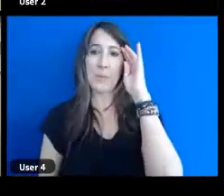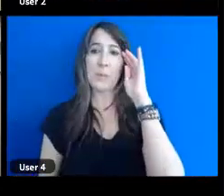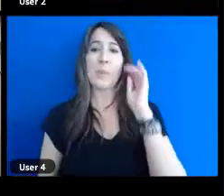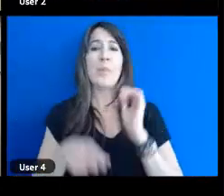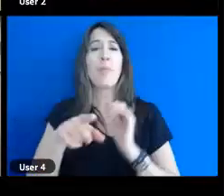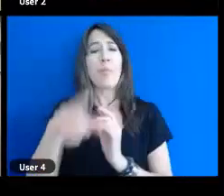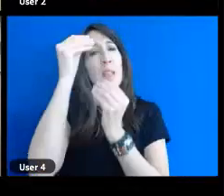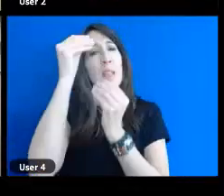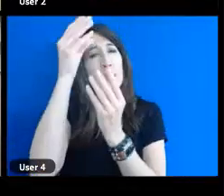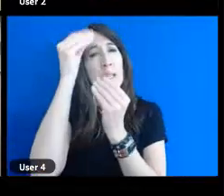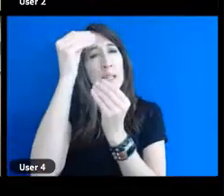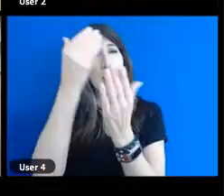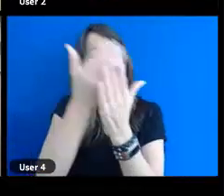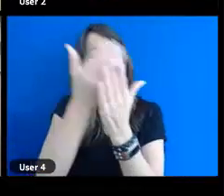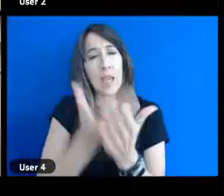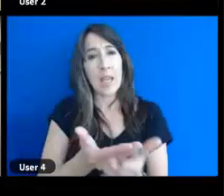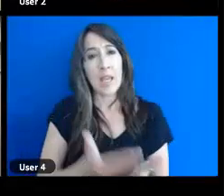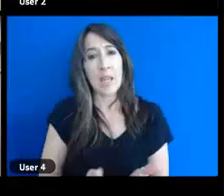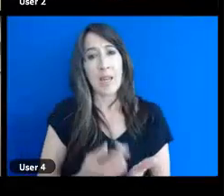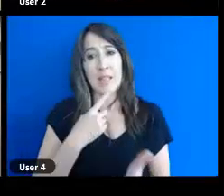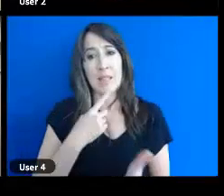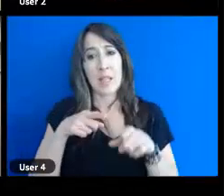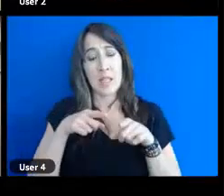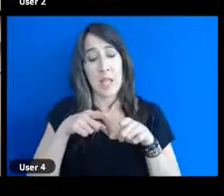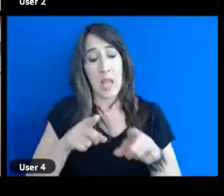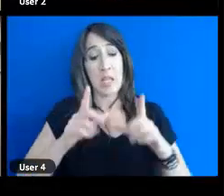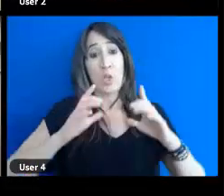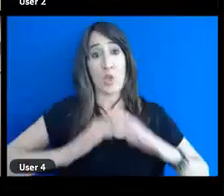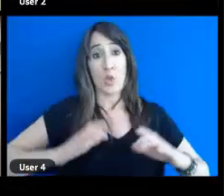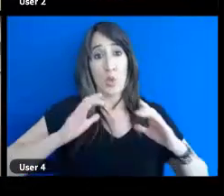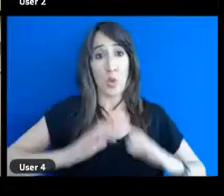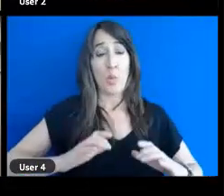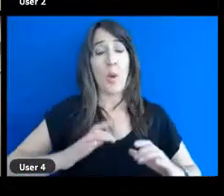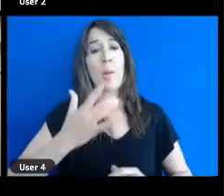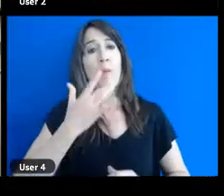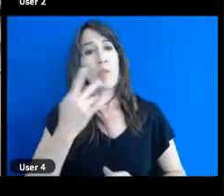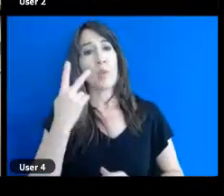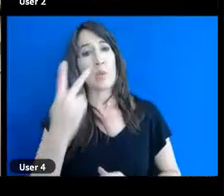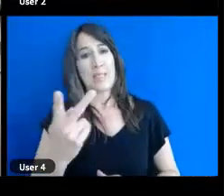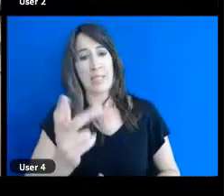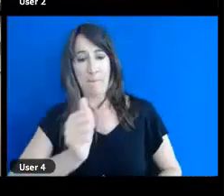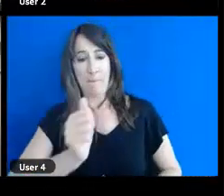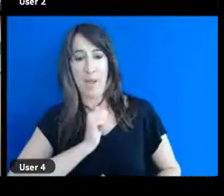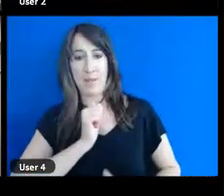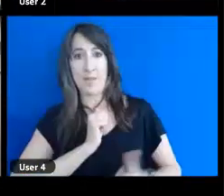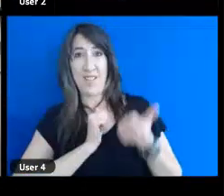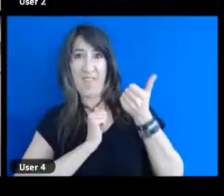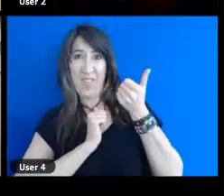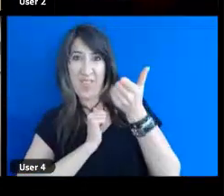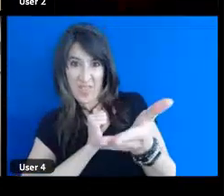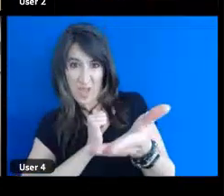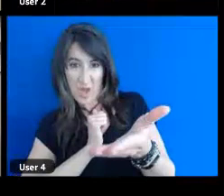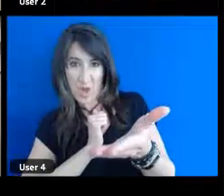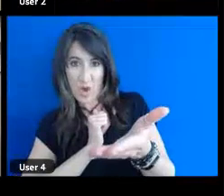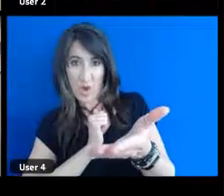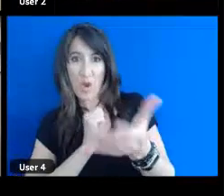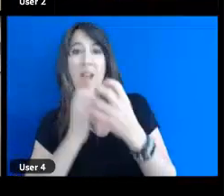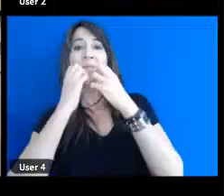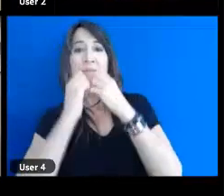openings. And the data shows that as consumers, we prefer to